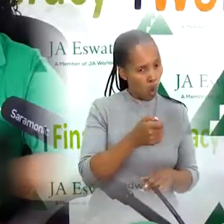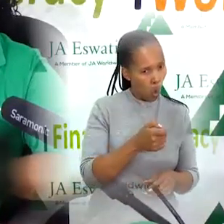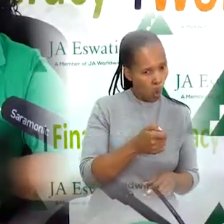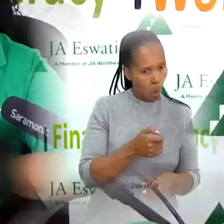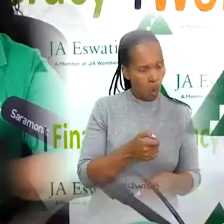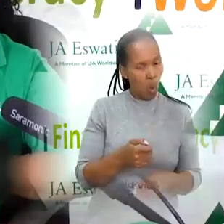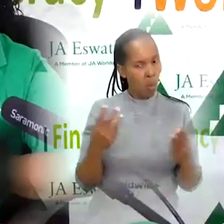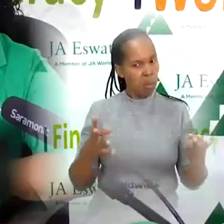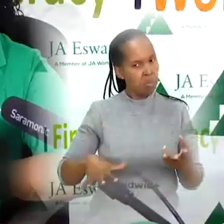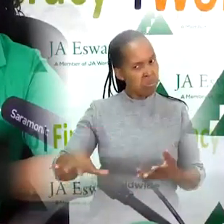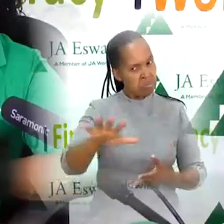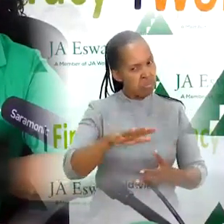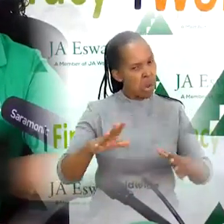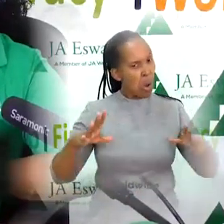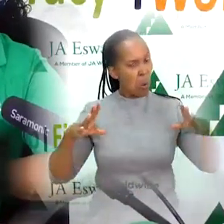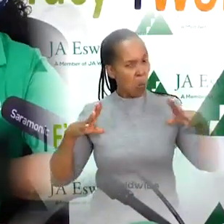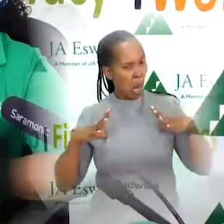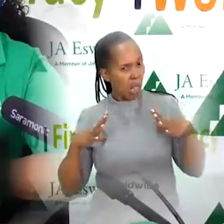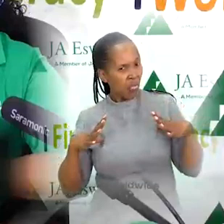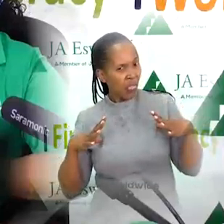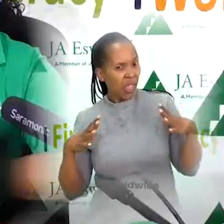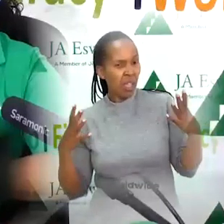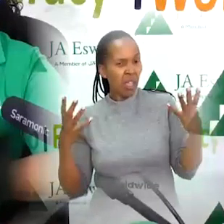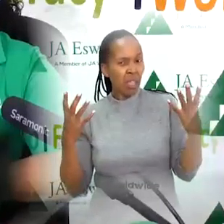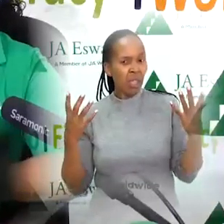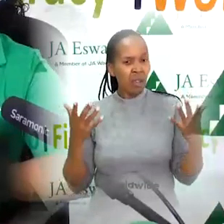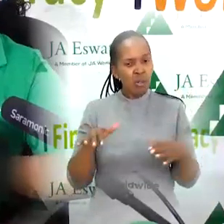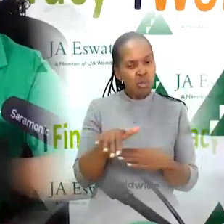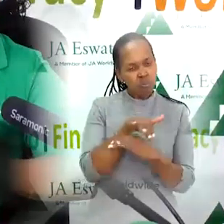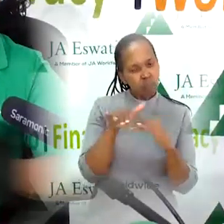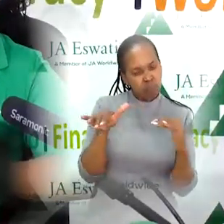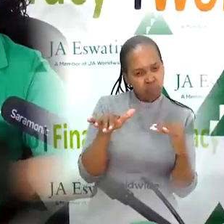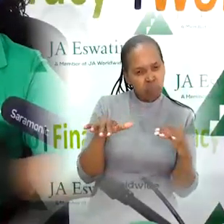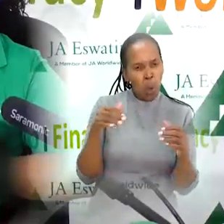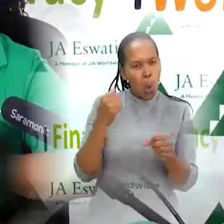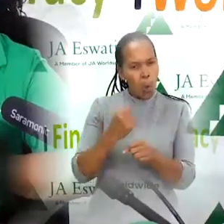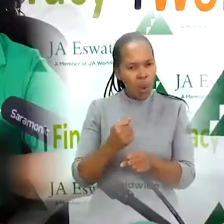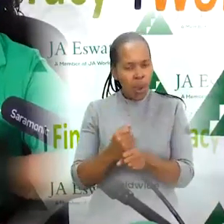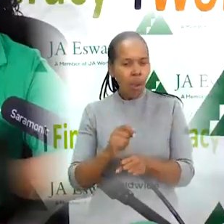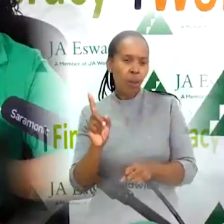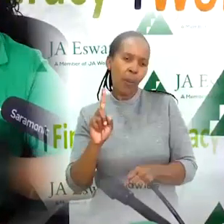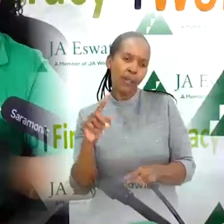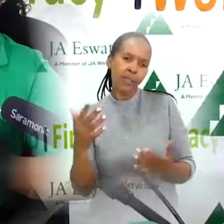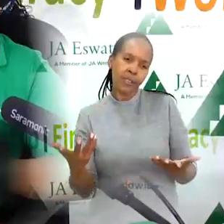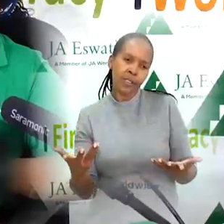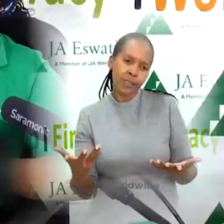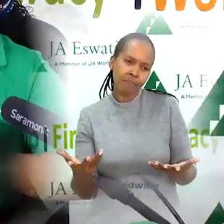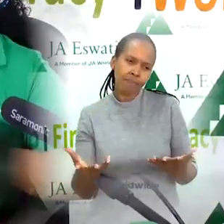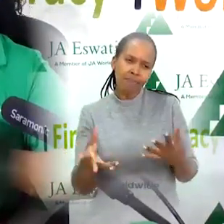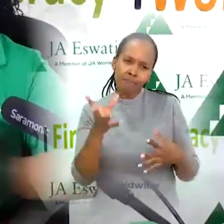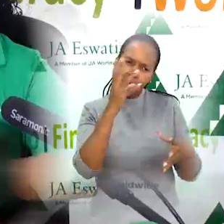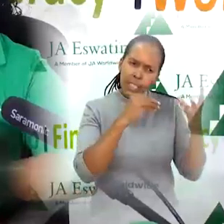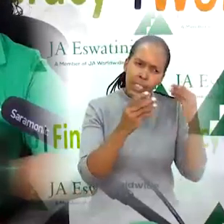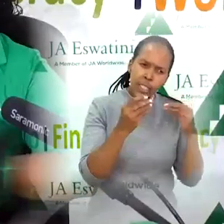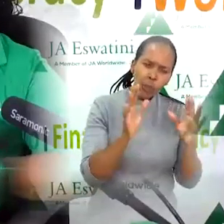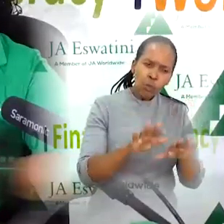not? Or by any other way that makes sense. Like, for example, are they housewives? Are they learners, athletics,